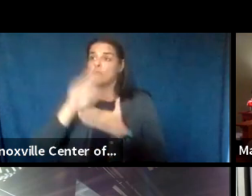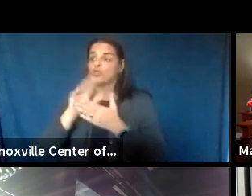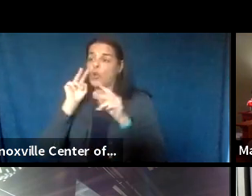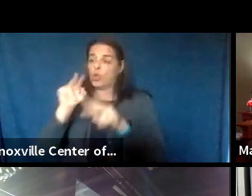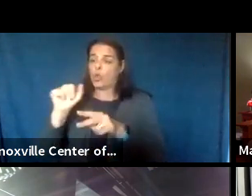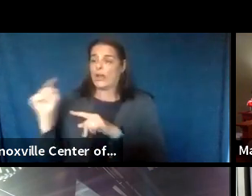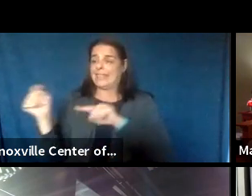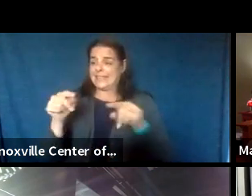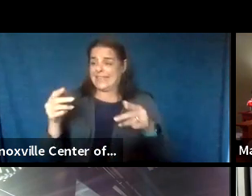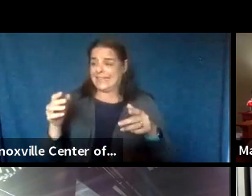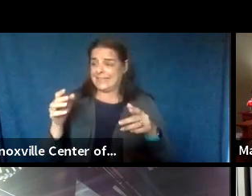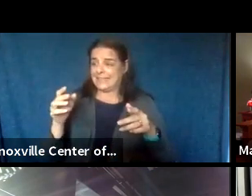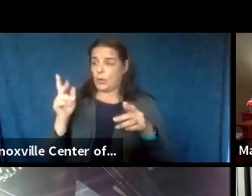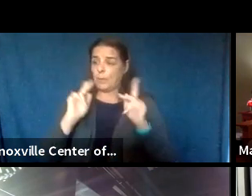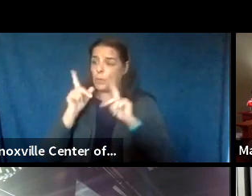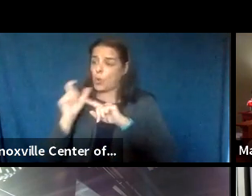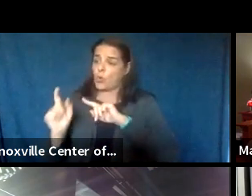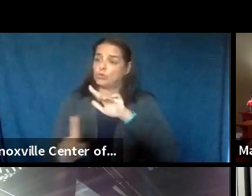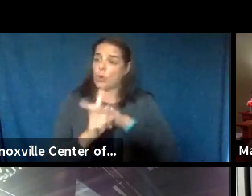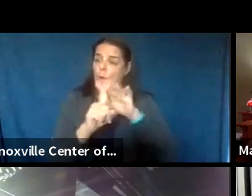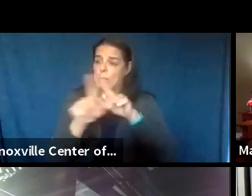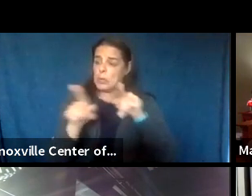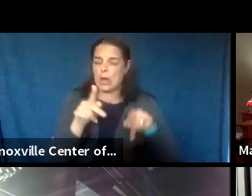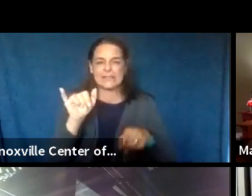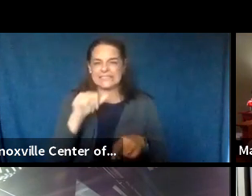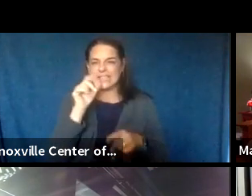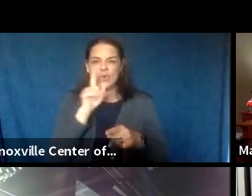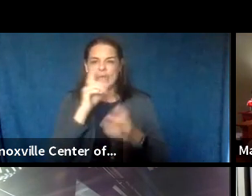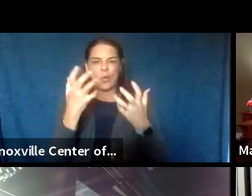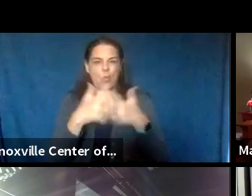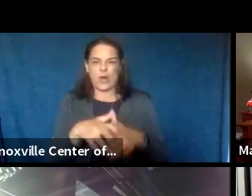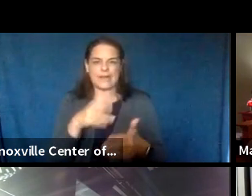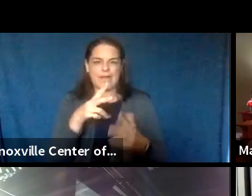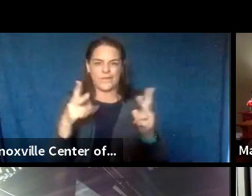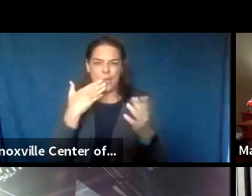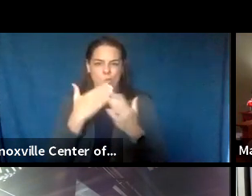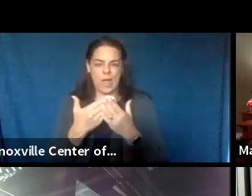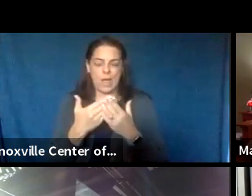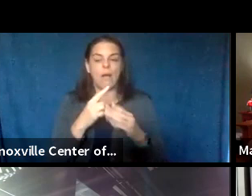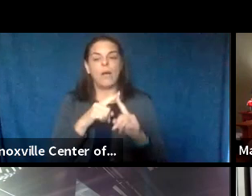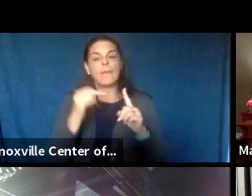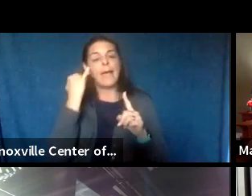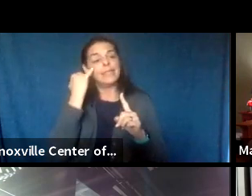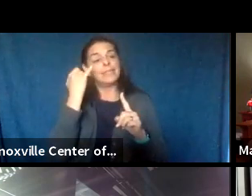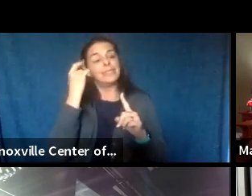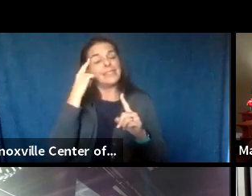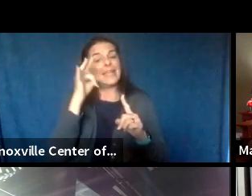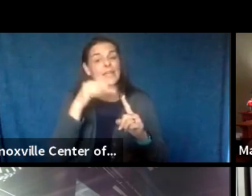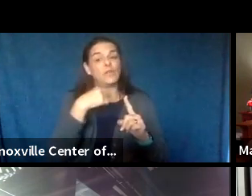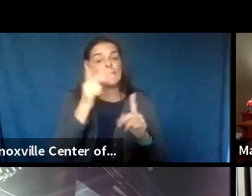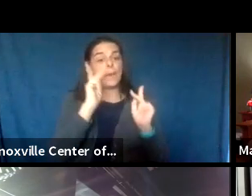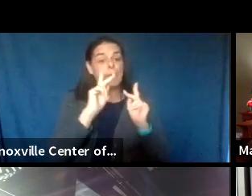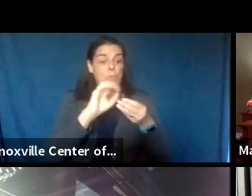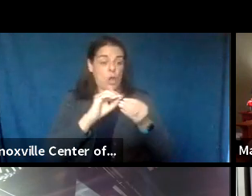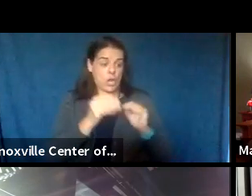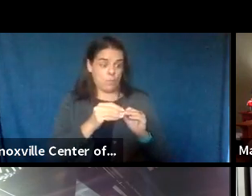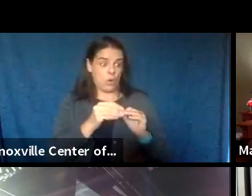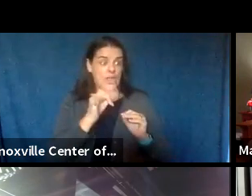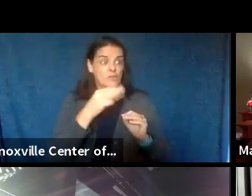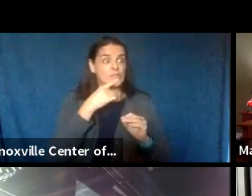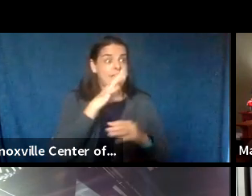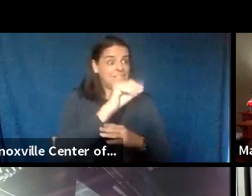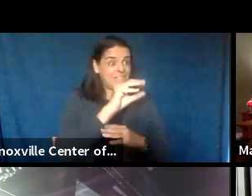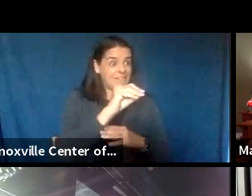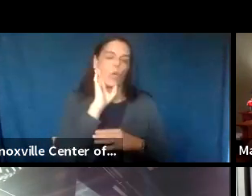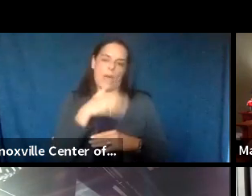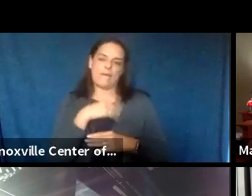it's worked out that well. And so we're just really trying, but I think if you give people a number, they're going to say, if the number is 50, they're going to have 50. If the number